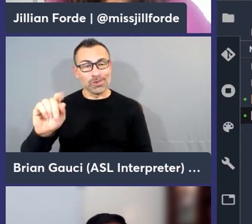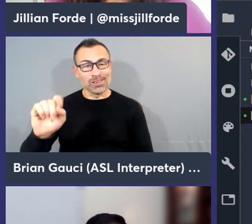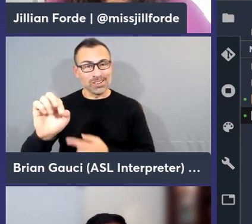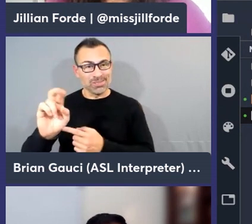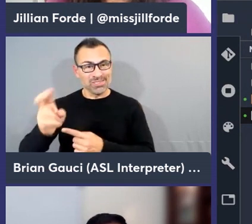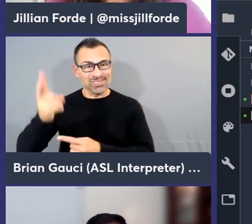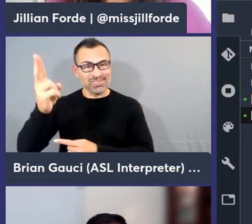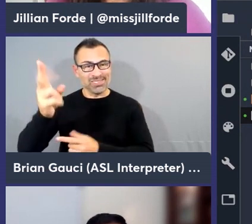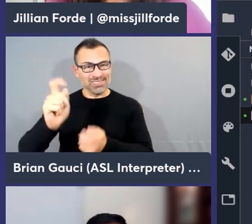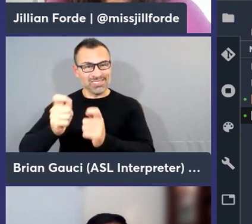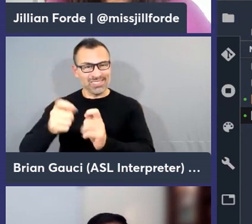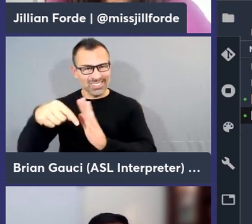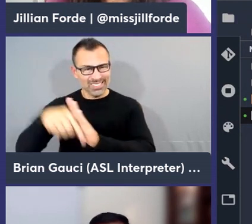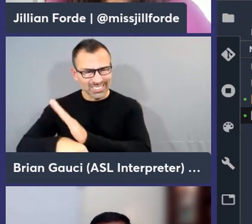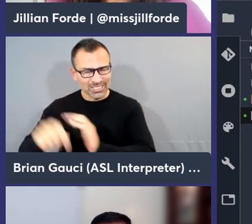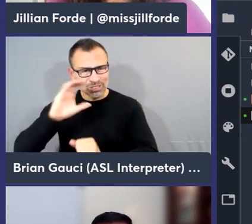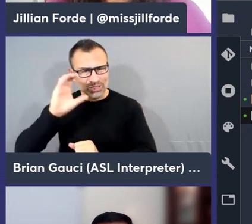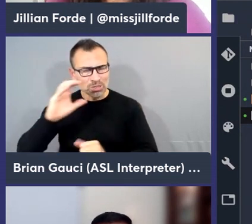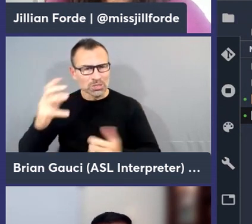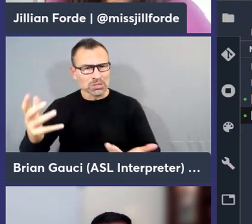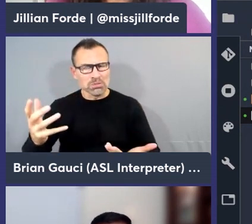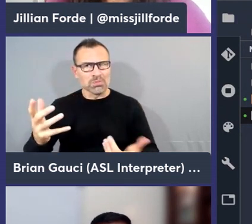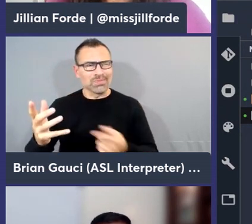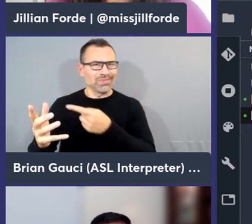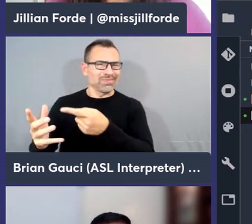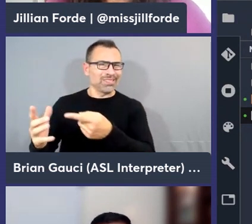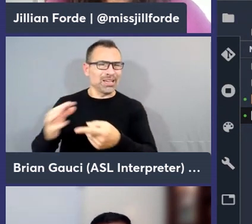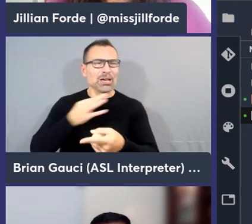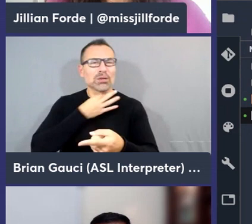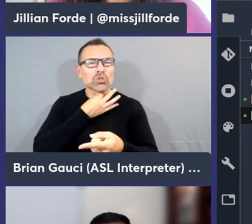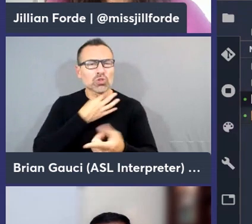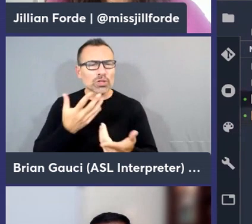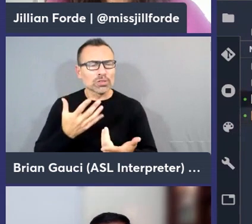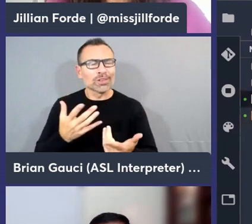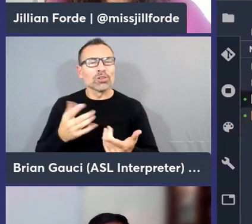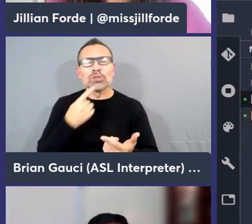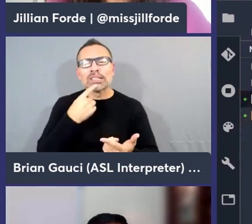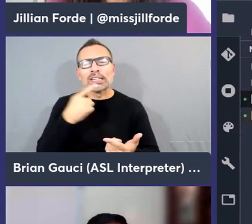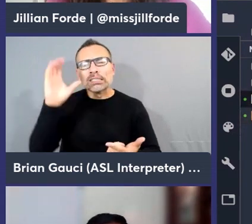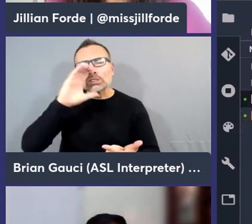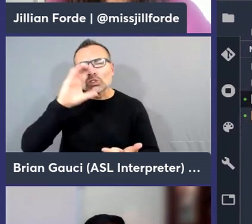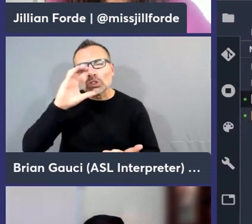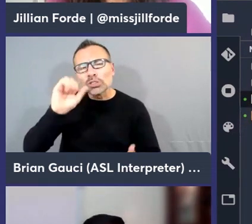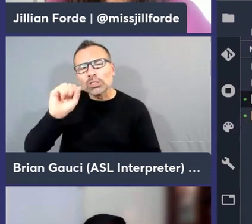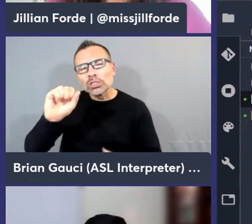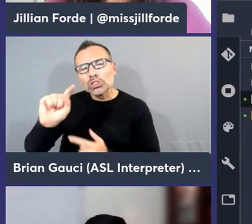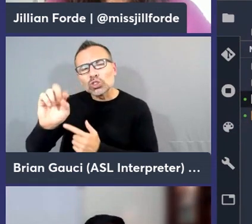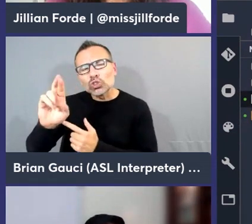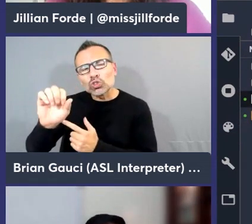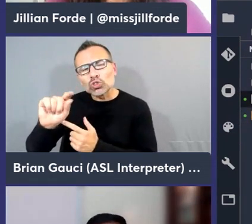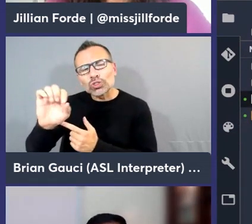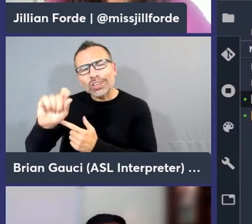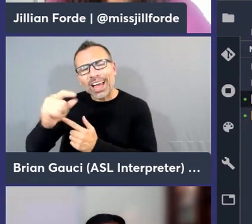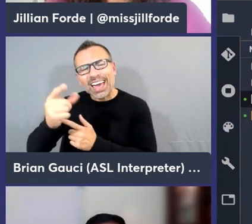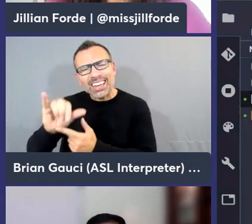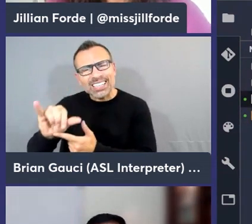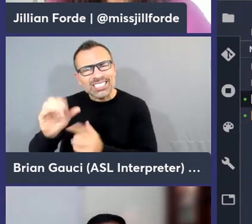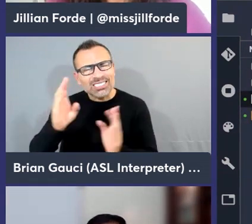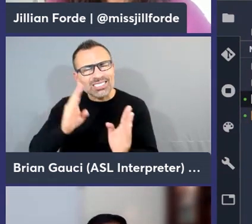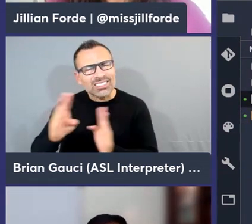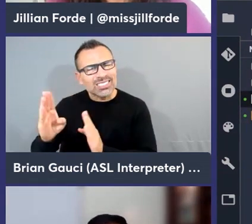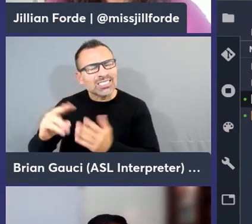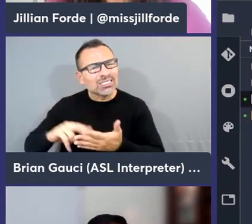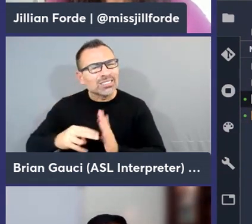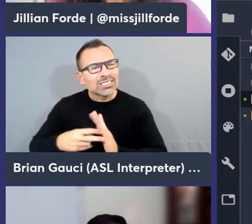maybe explain a little bit more about what does a search strategy actually mean? Yeah, so I can explain it with